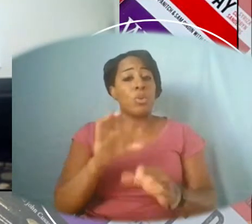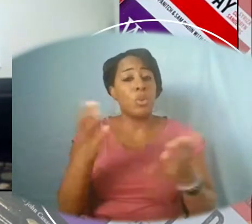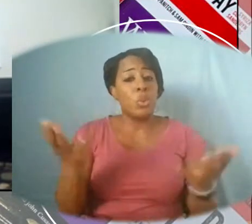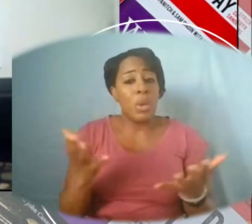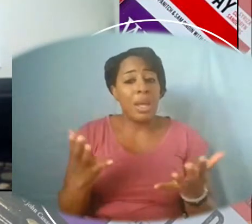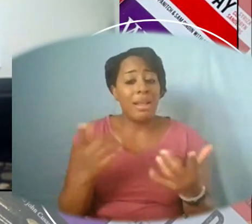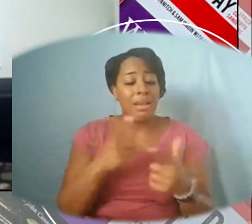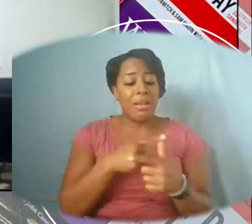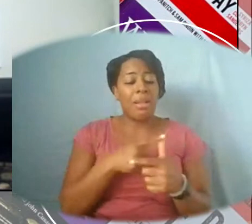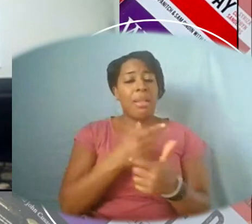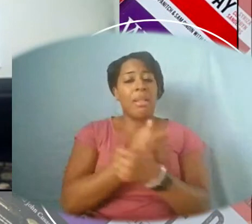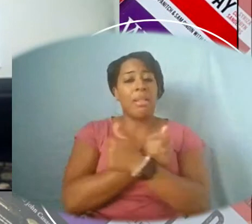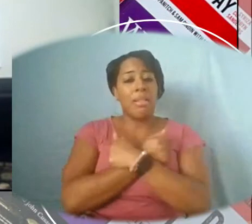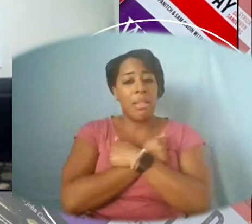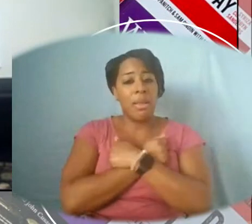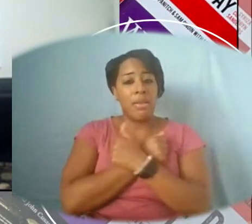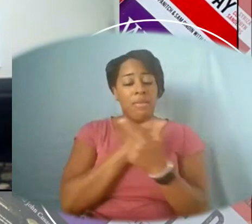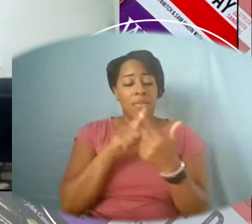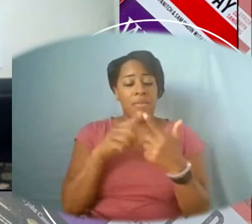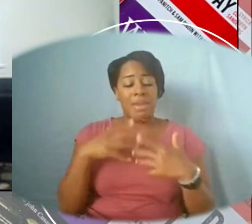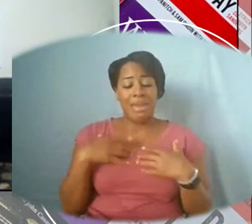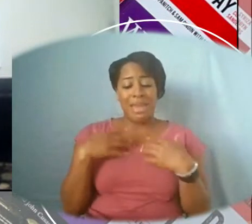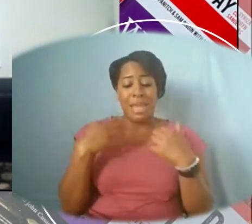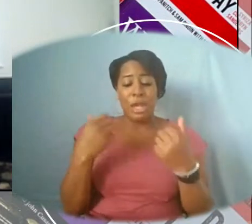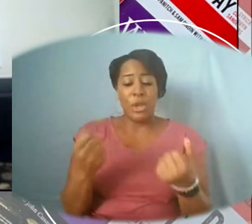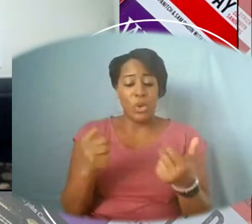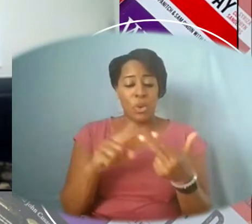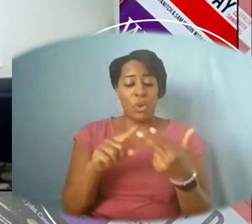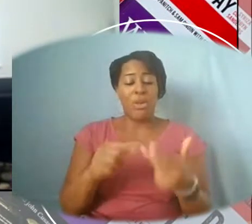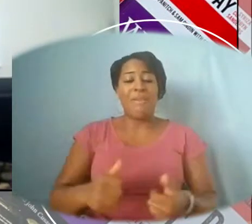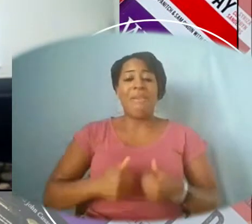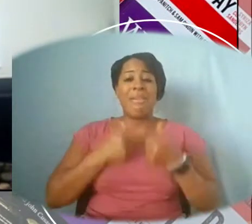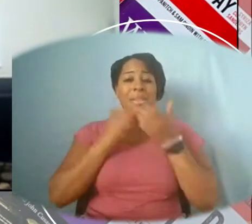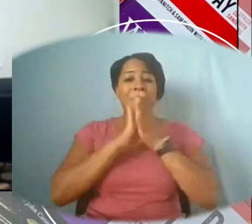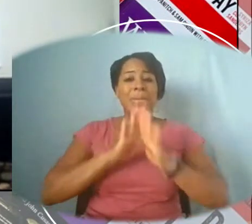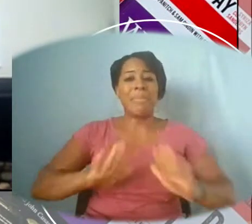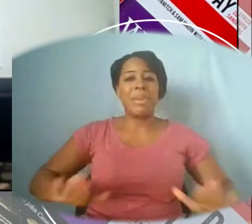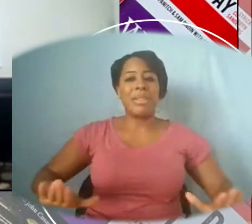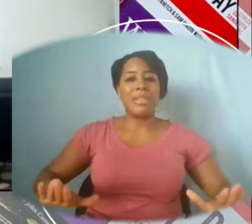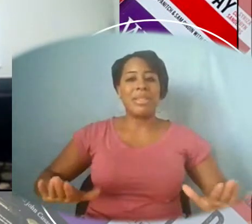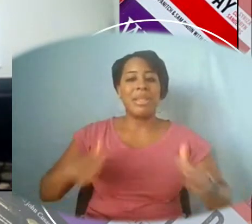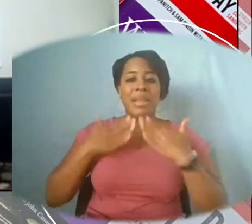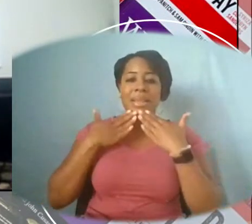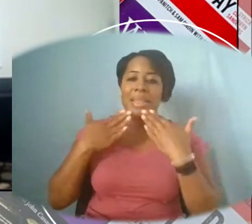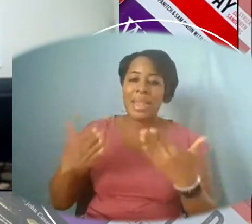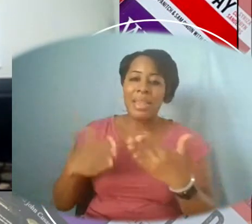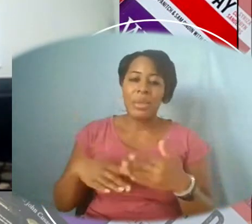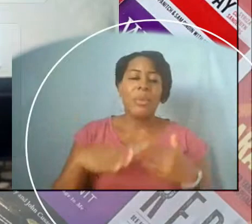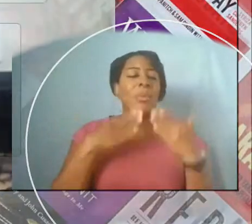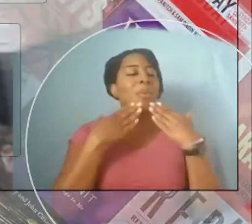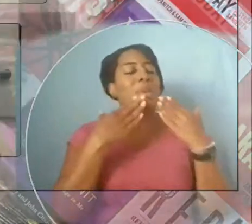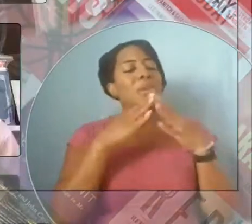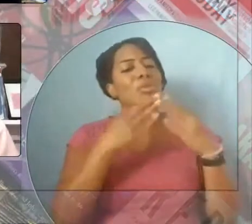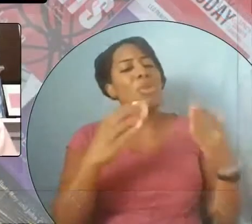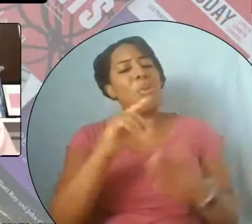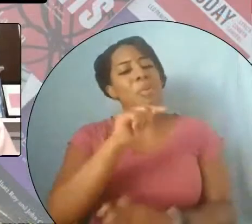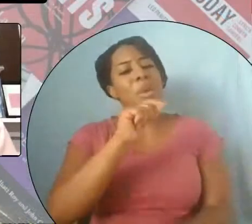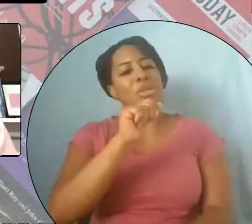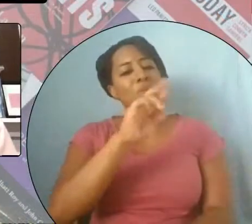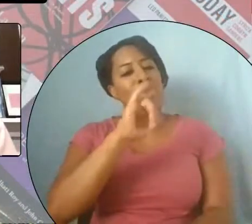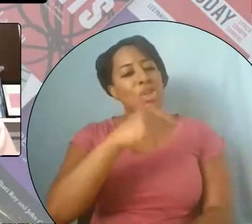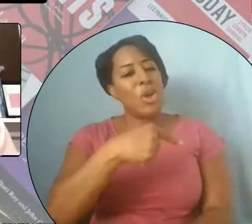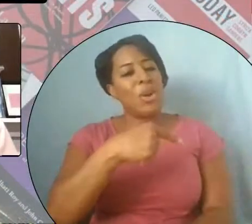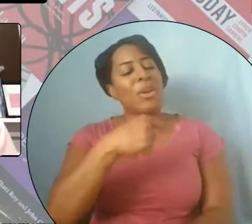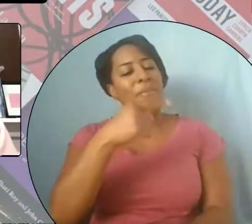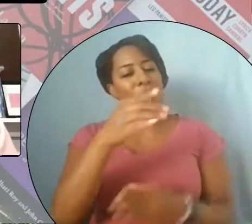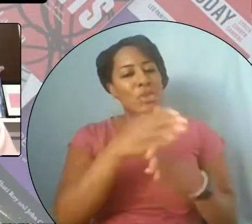heal, and live in peace. Thank you. Thank you so much, Tariq, for sharing that.